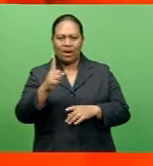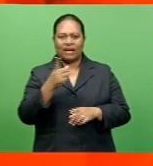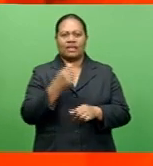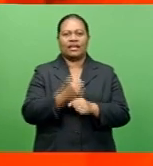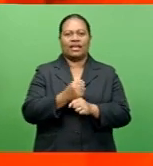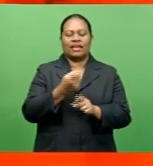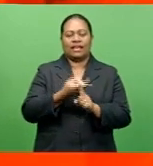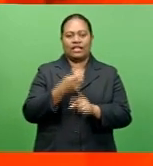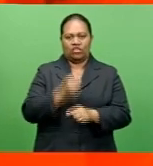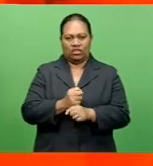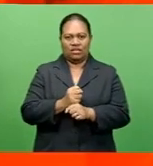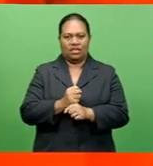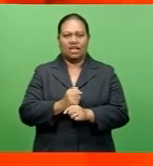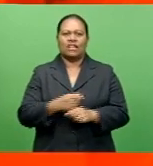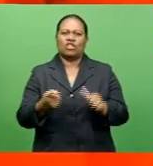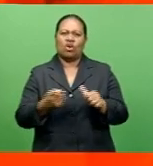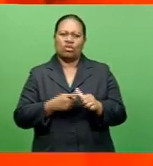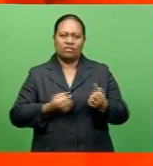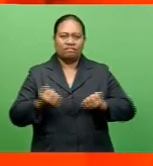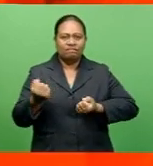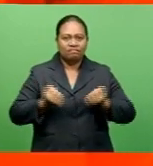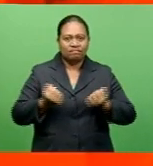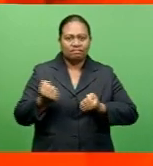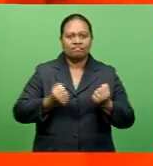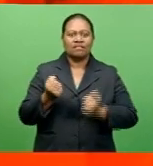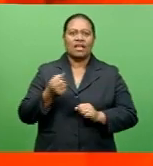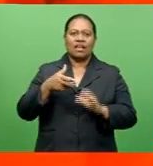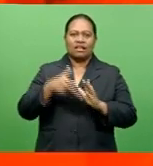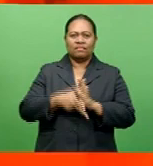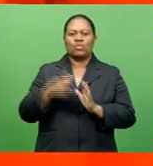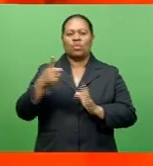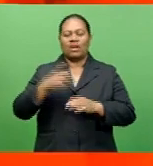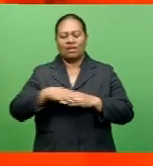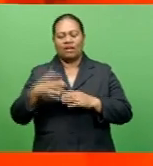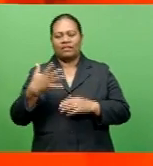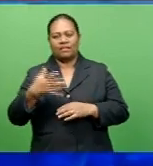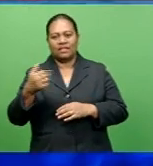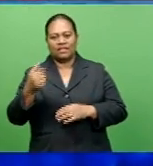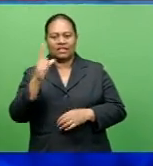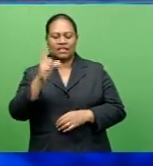kg. The auto gas remains the same at $1.56 per litre.